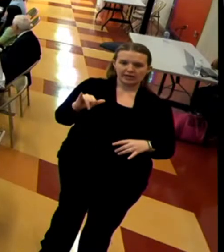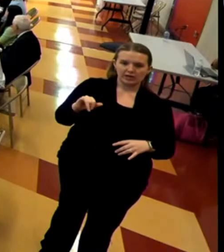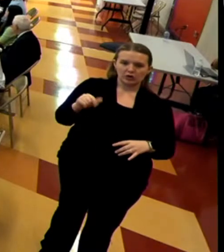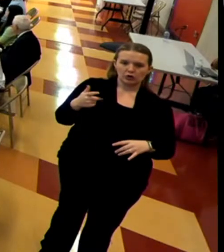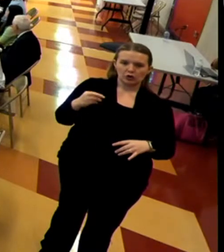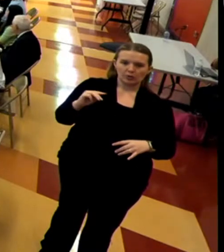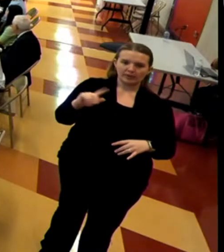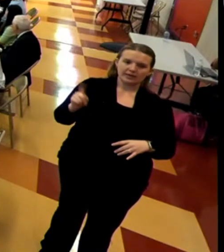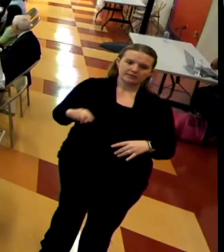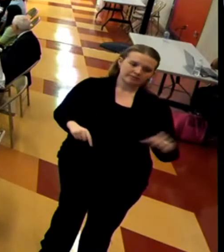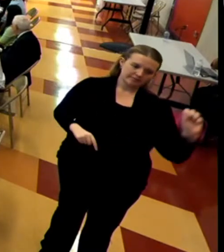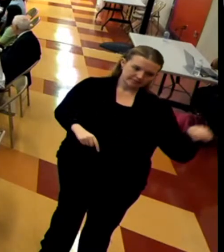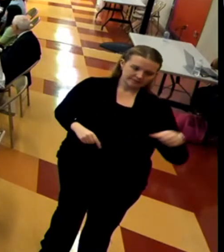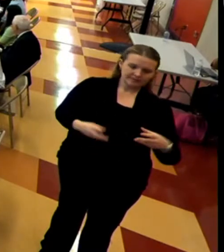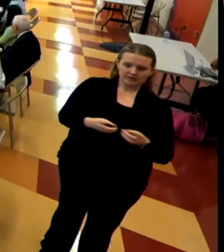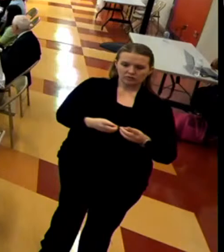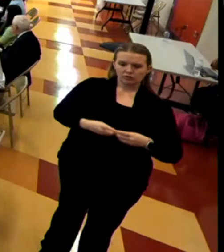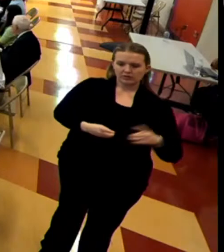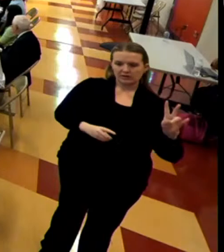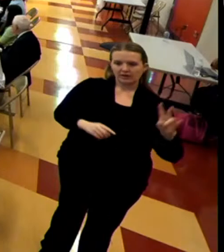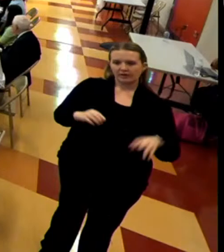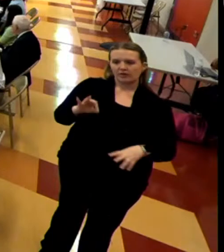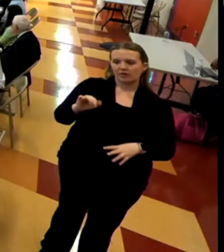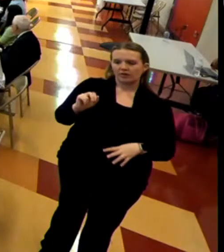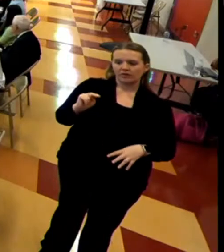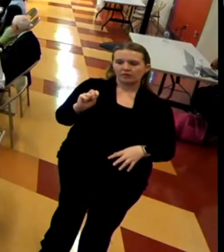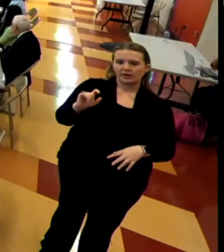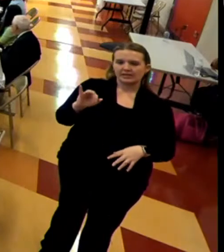Yay. District 7, Francis Gonzalez.